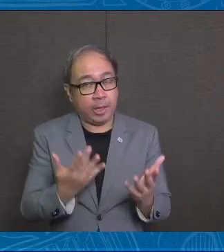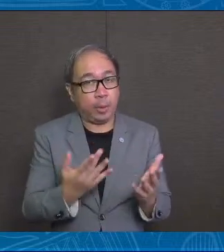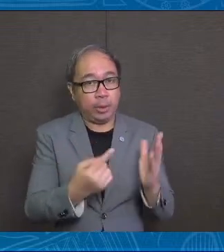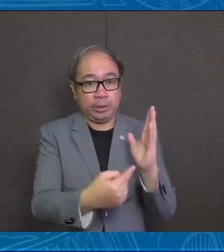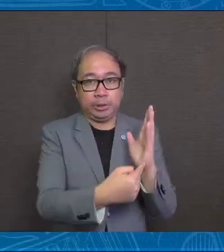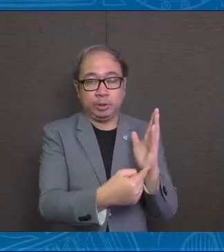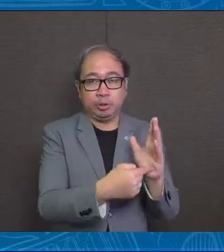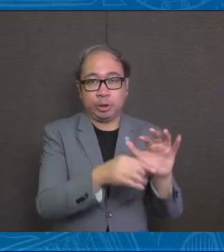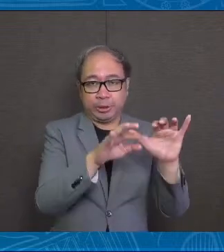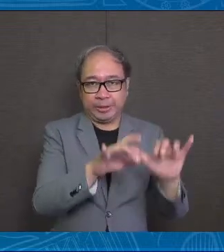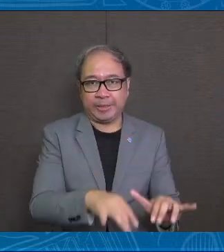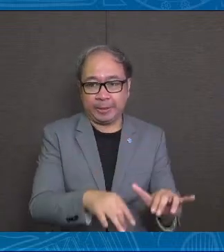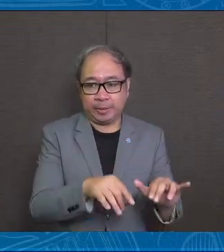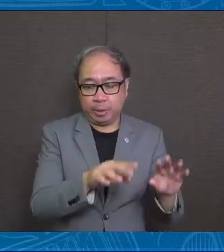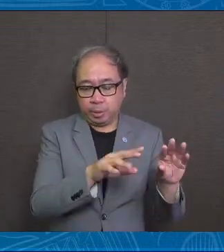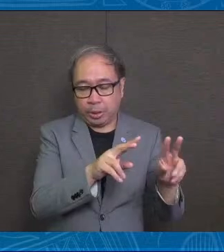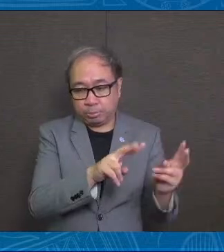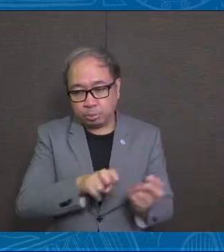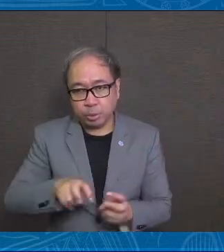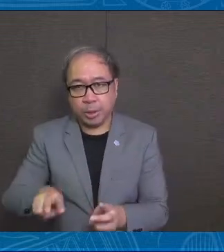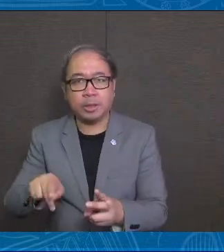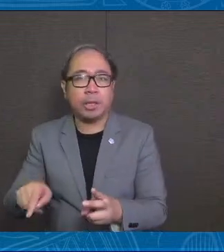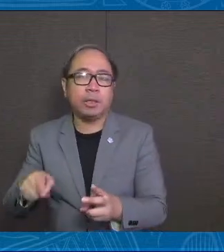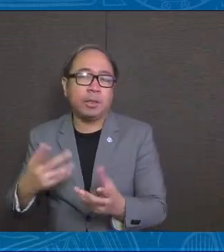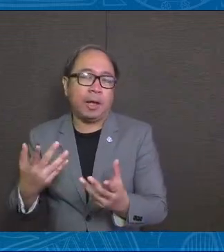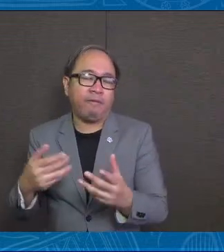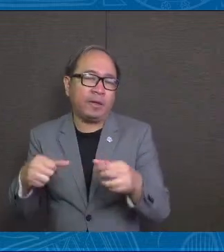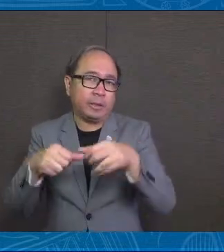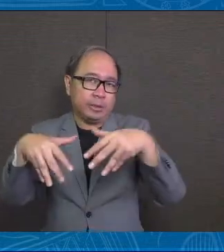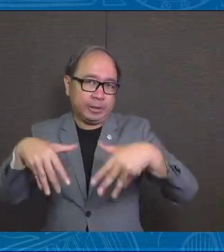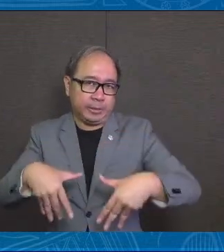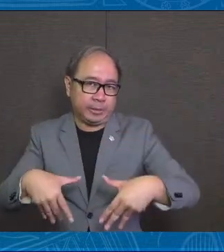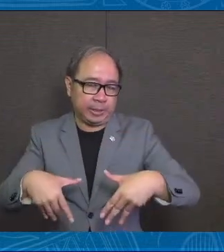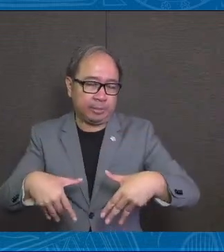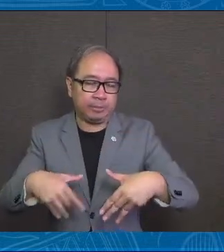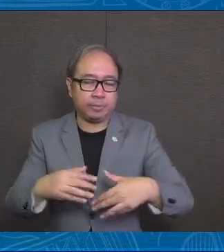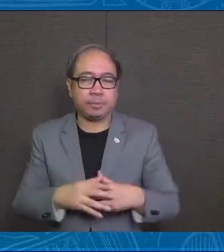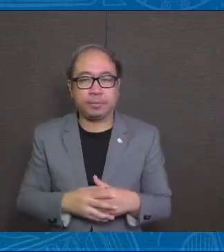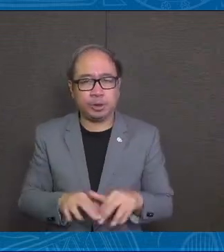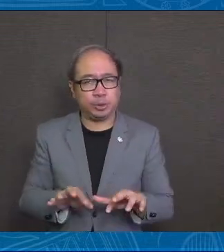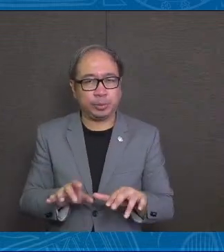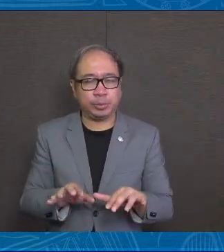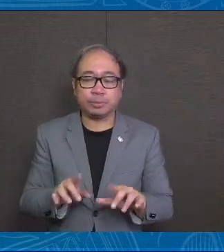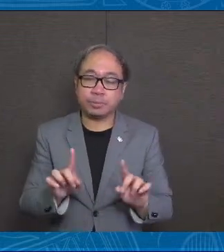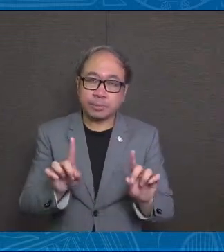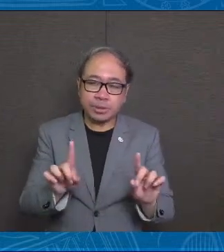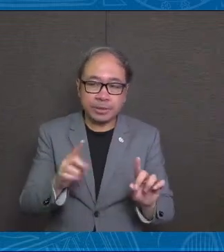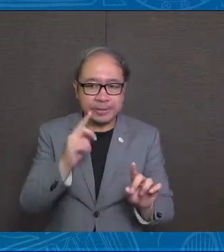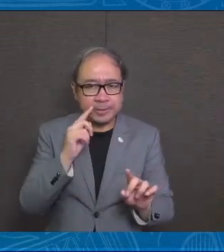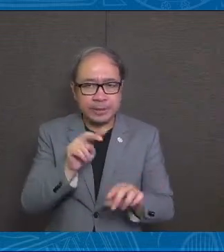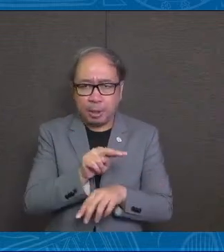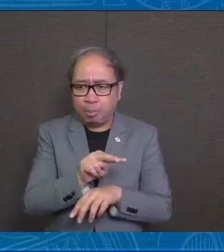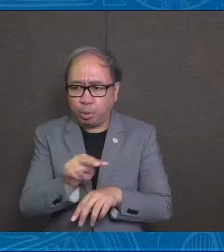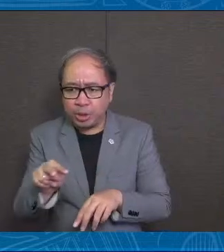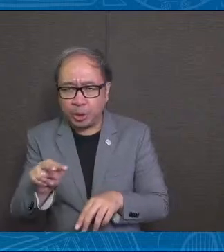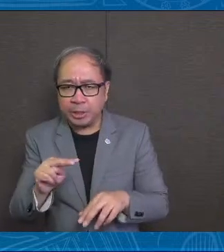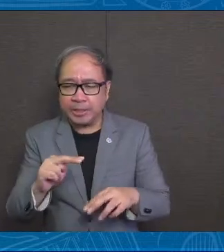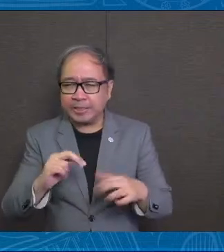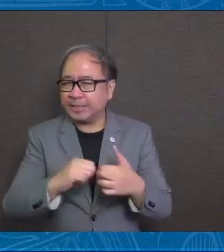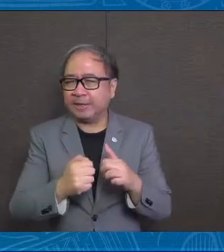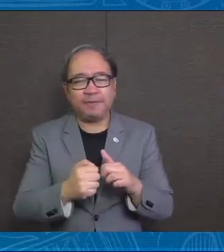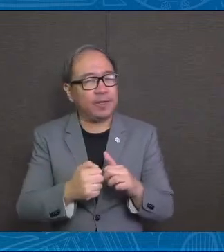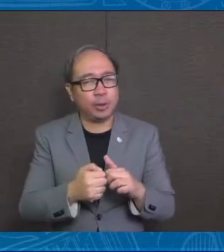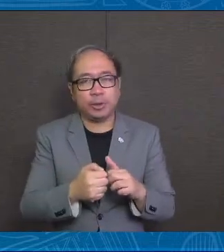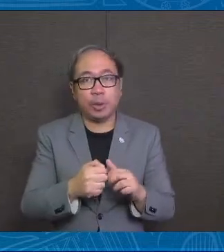a budget treasury management system. The problem right now is that it's difficult to monitor because everything is done